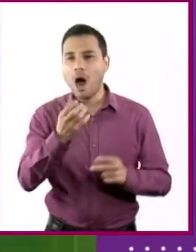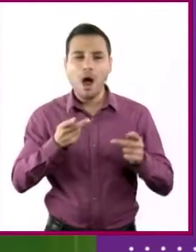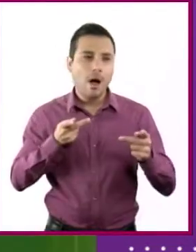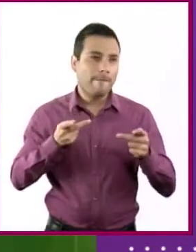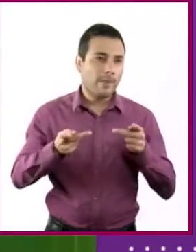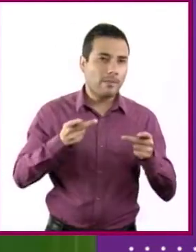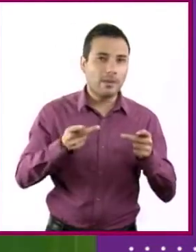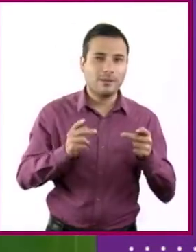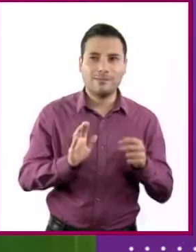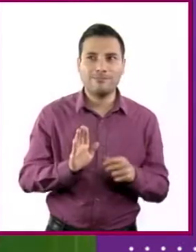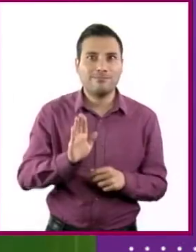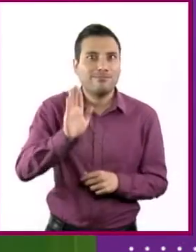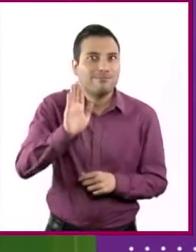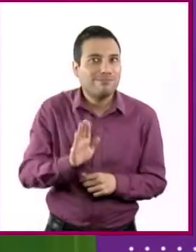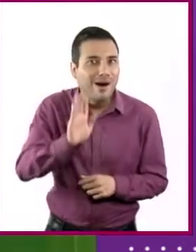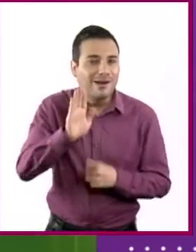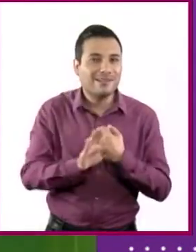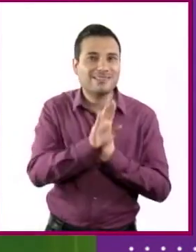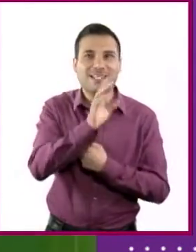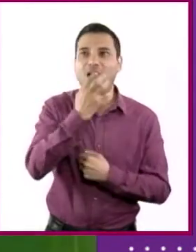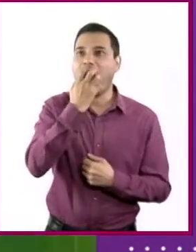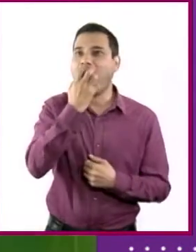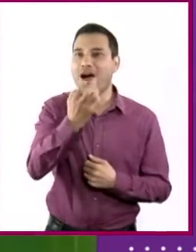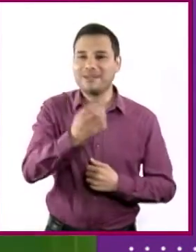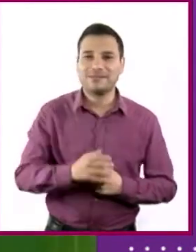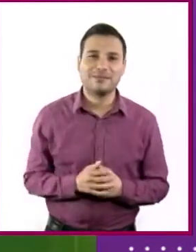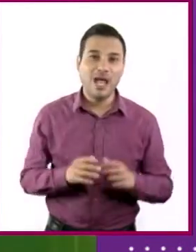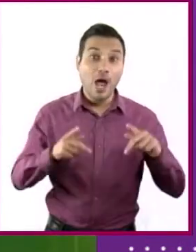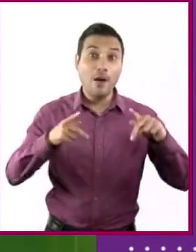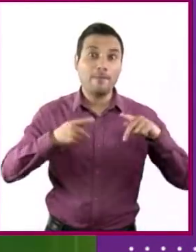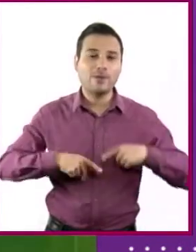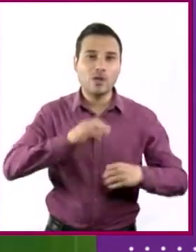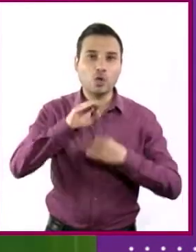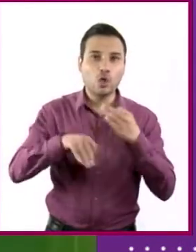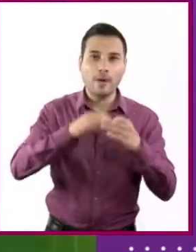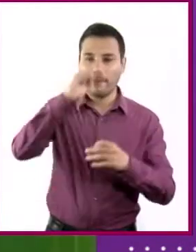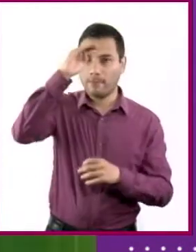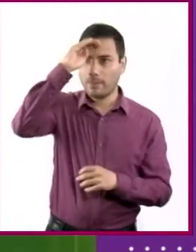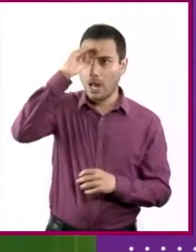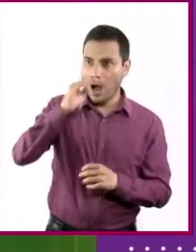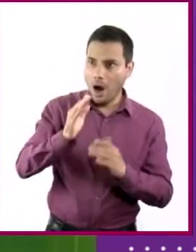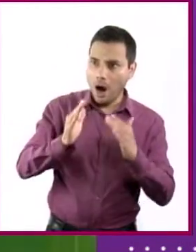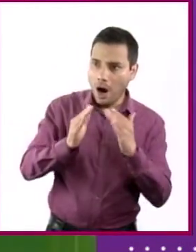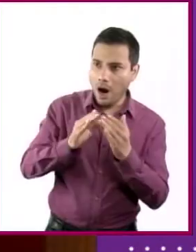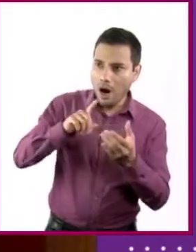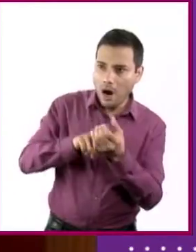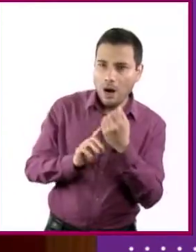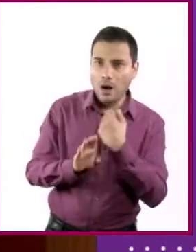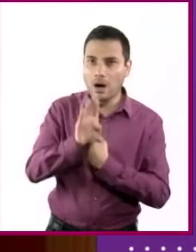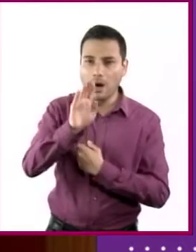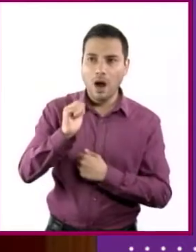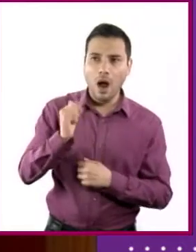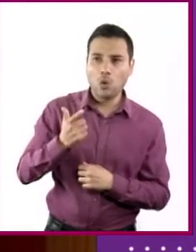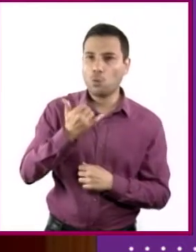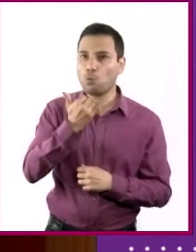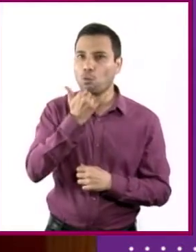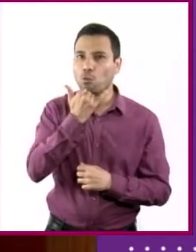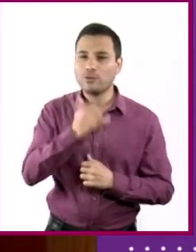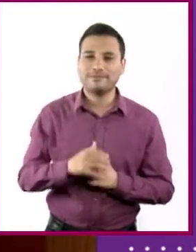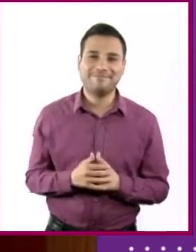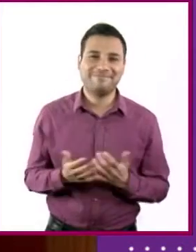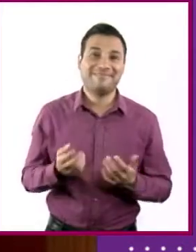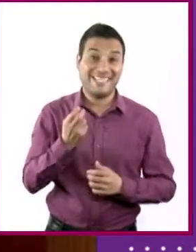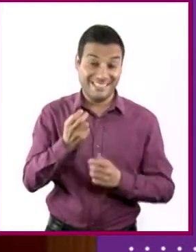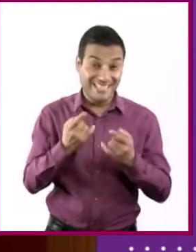los lamentos de un ser de otro mundo. Por eso todo el mundo pensaba que su casa estaba embrujada. Y gracias a